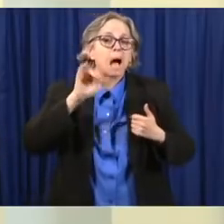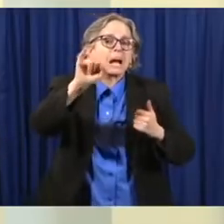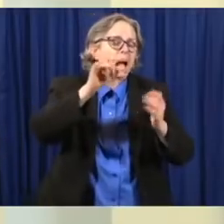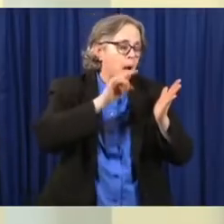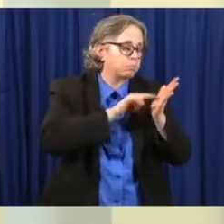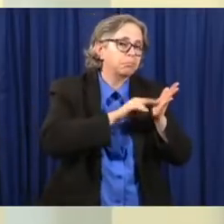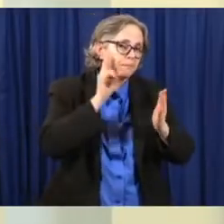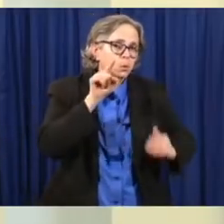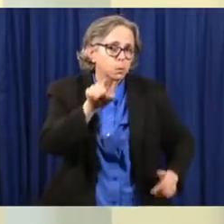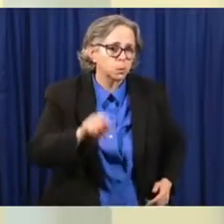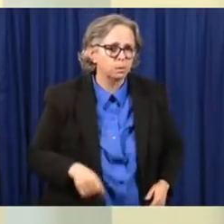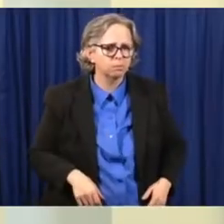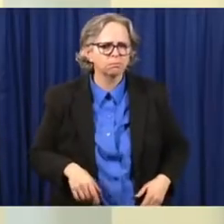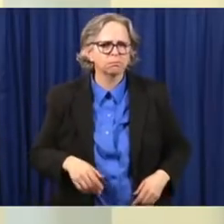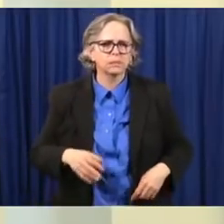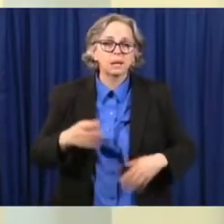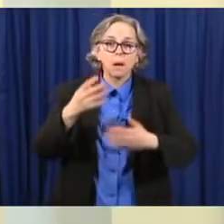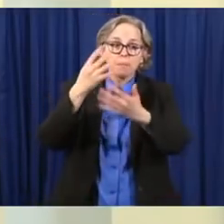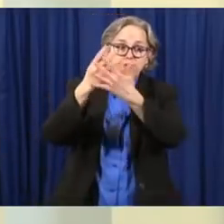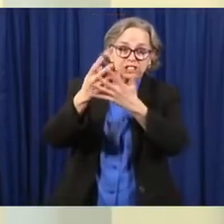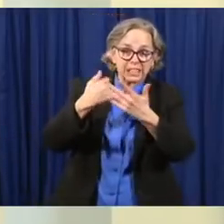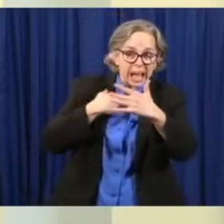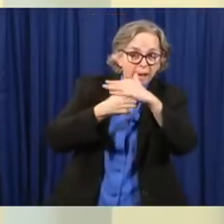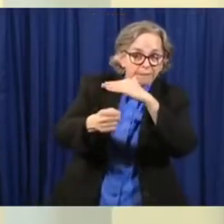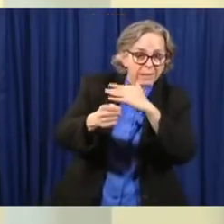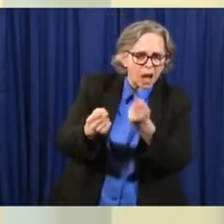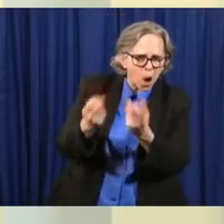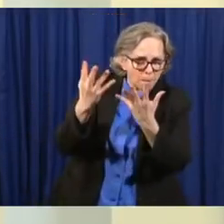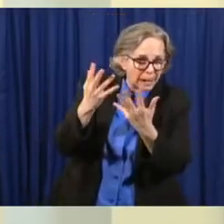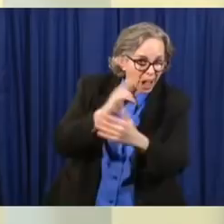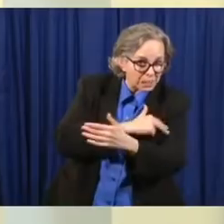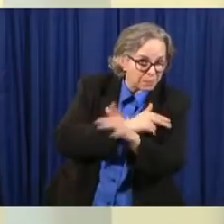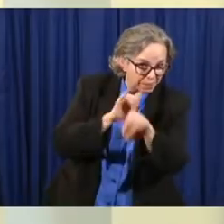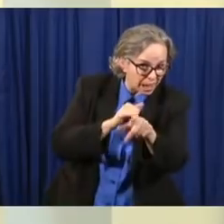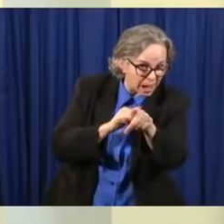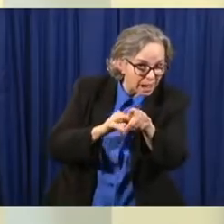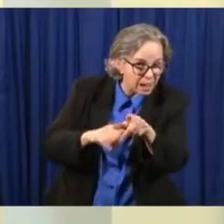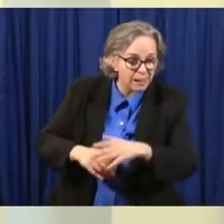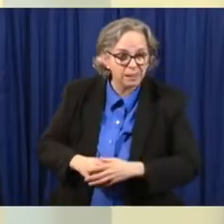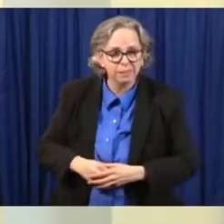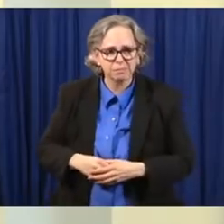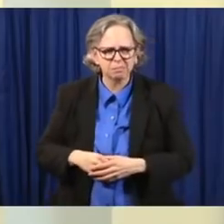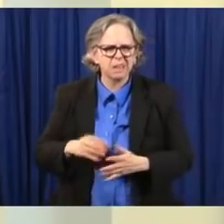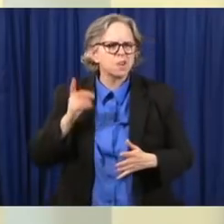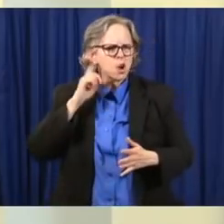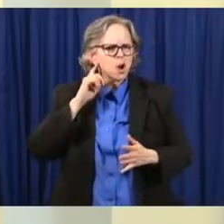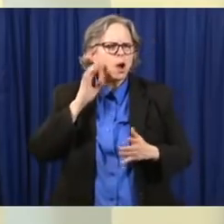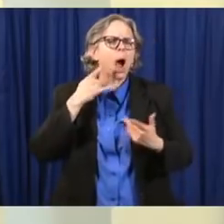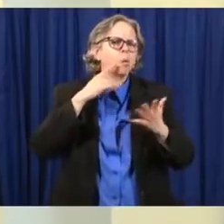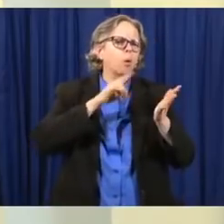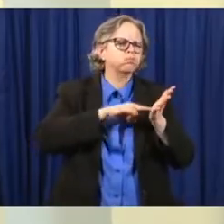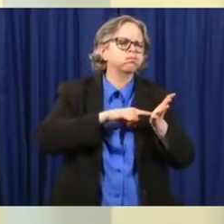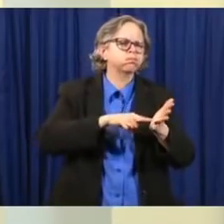were hospitalized? And I haven't heard any of that, so I'll try to see if I can find answers, Jackie.